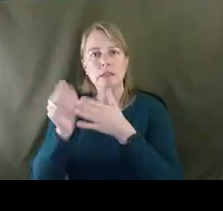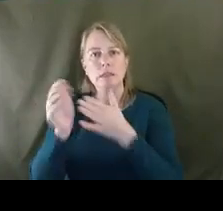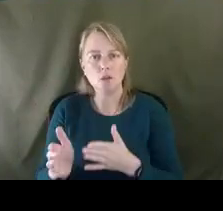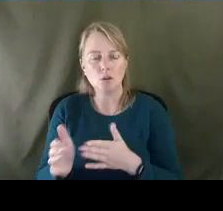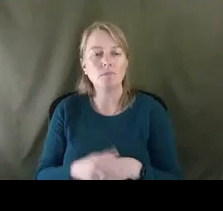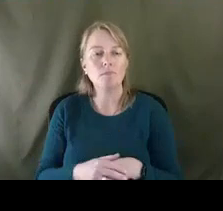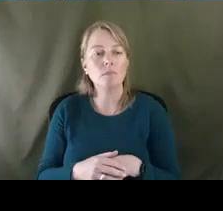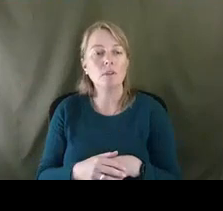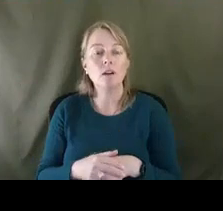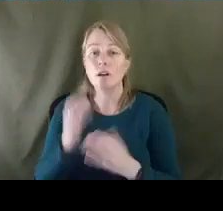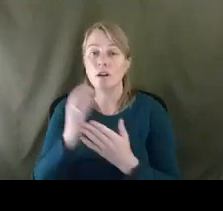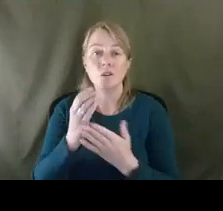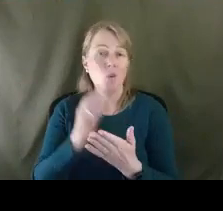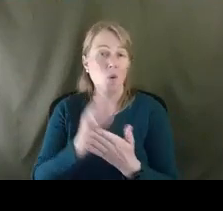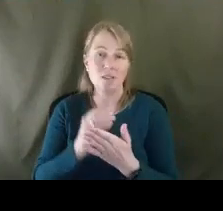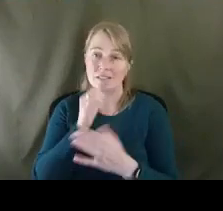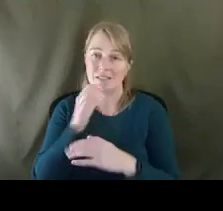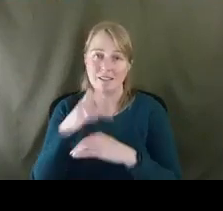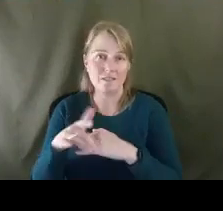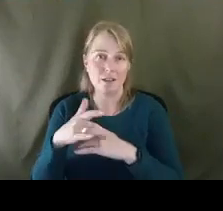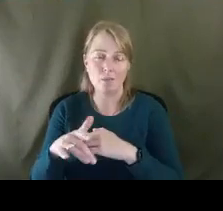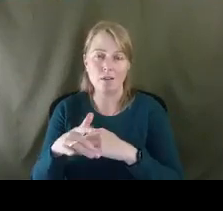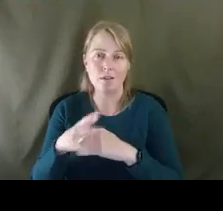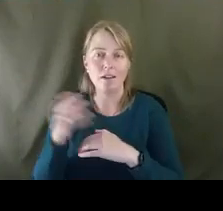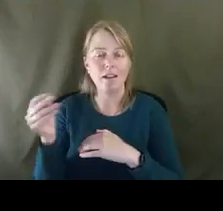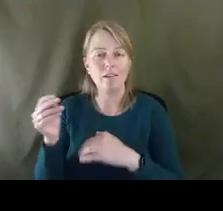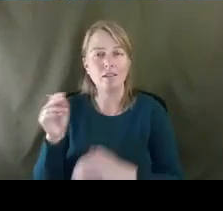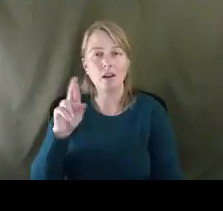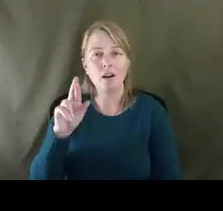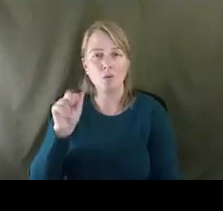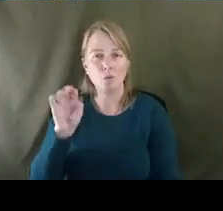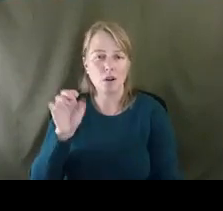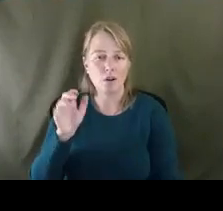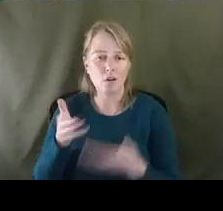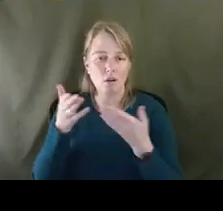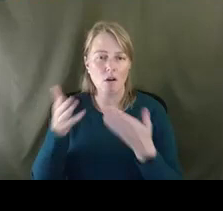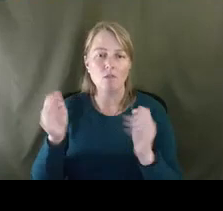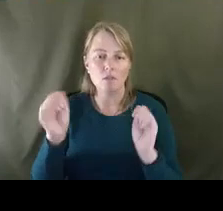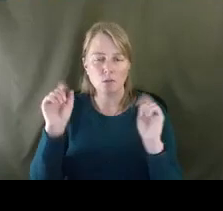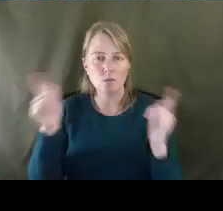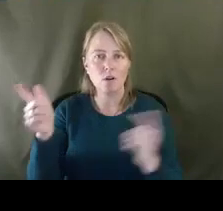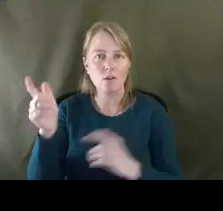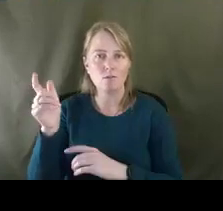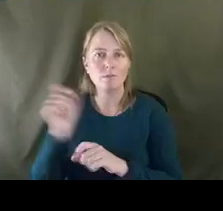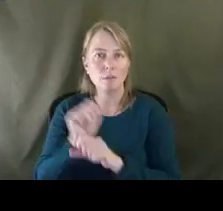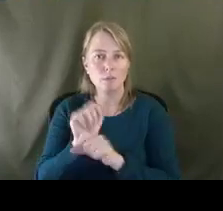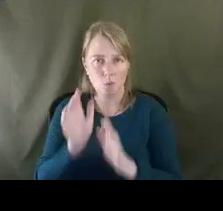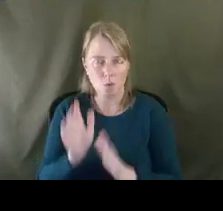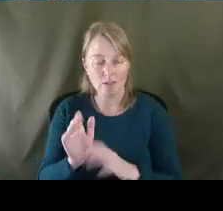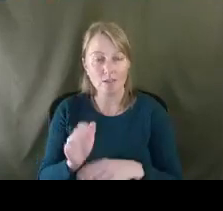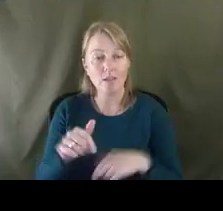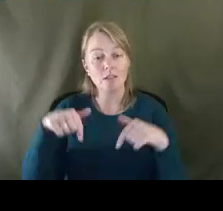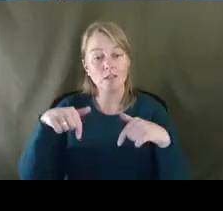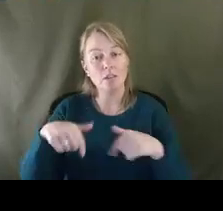These courses aren't always readily available and are rarely offered to all employees. This kind of training